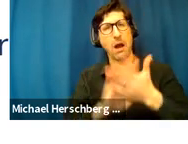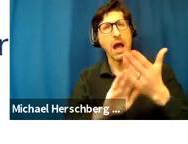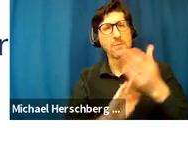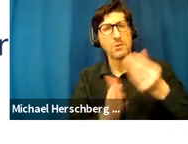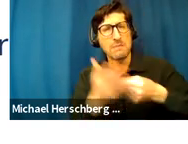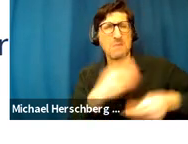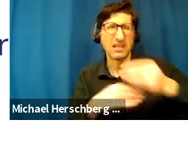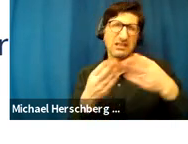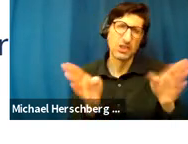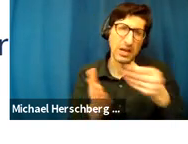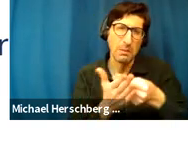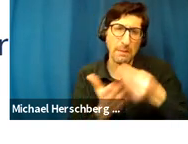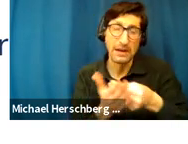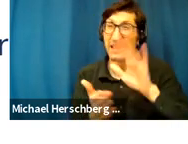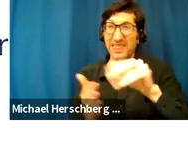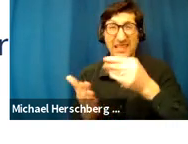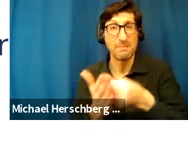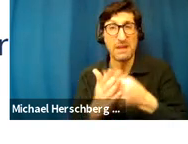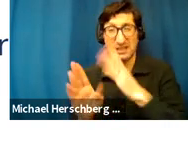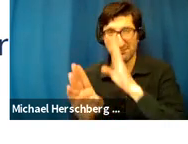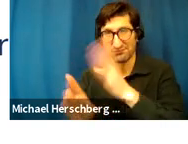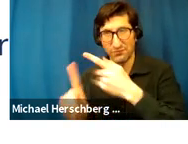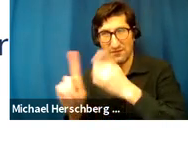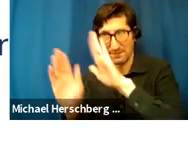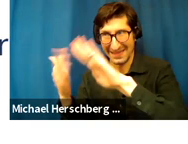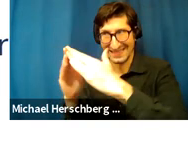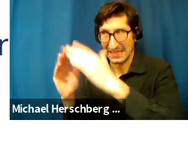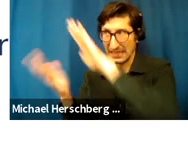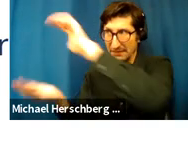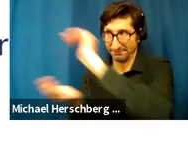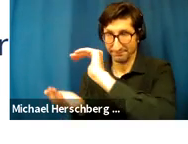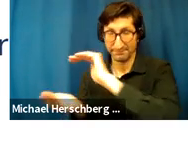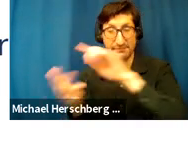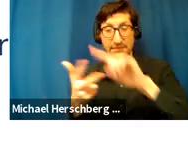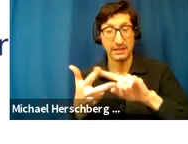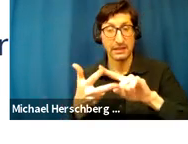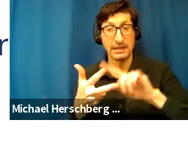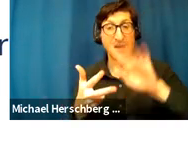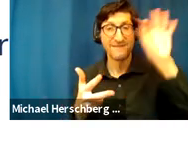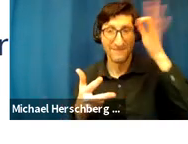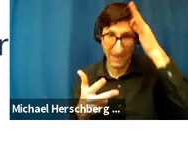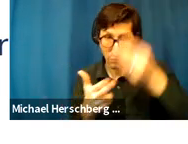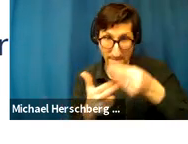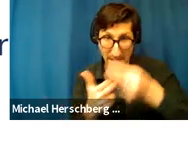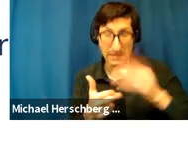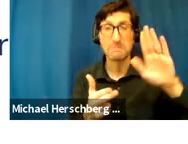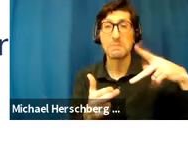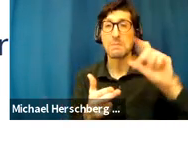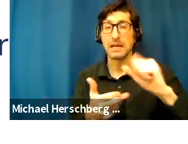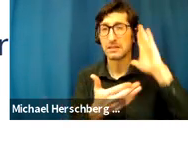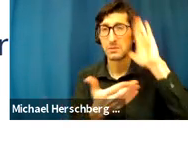funds. This is funding directly from the city. The second source of funding is federal. BPS will receive an